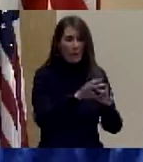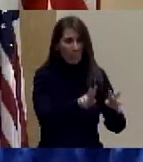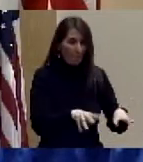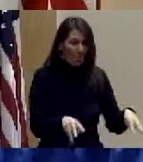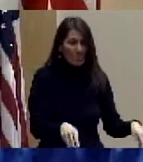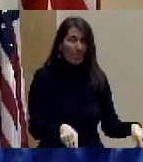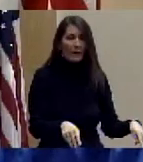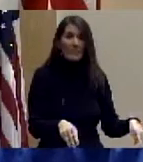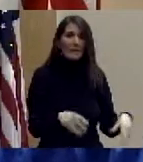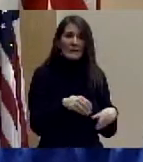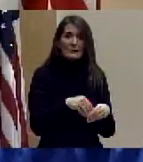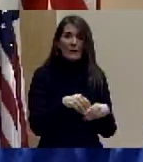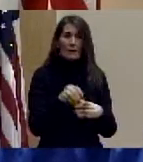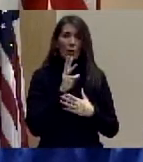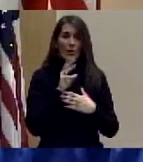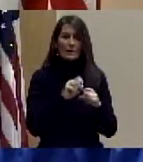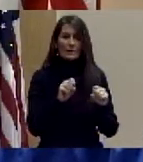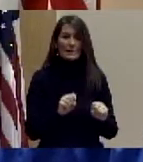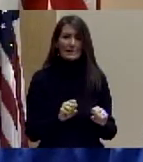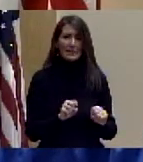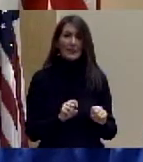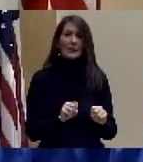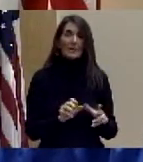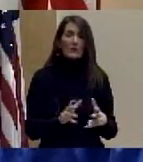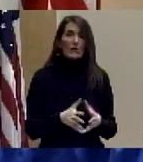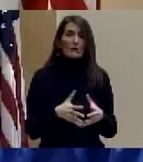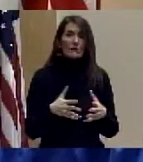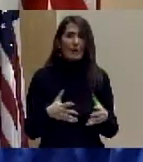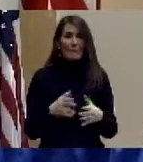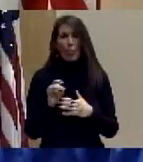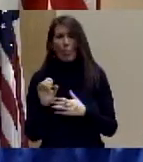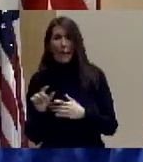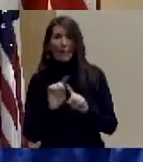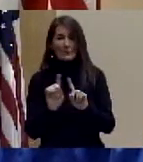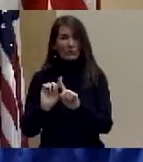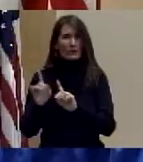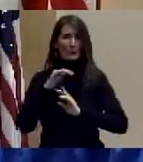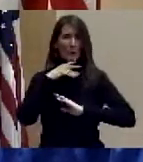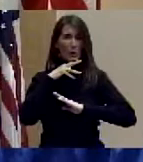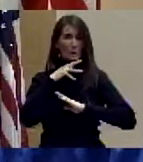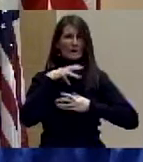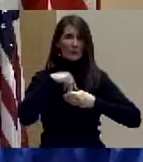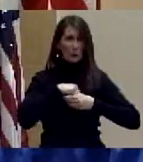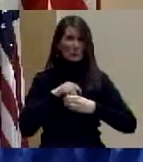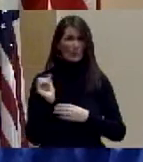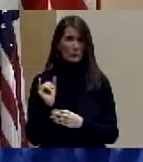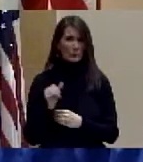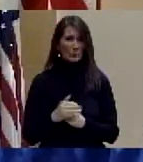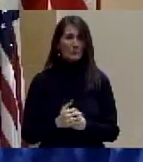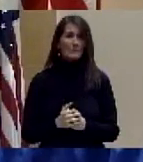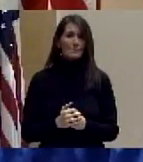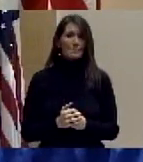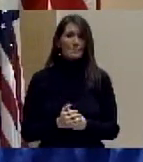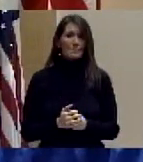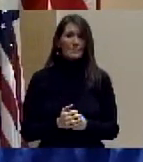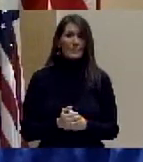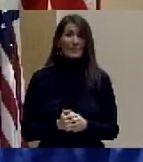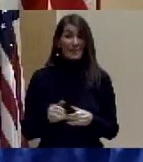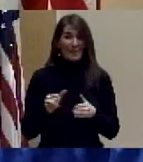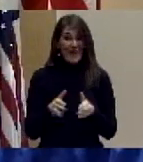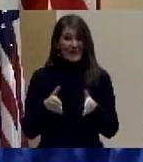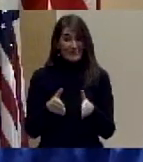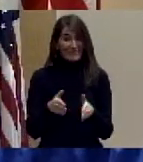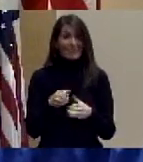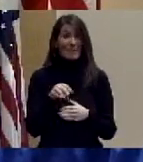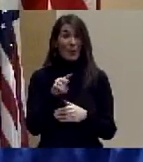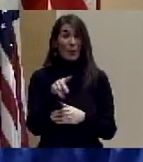our stormwater system, taking accumulated oil and other pollutants with it. That porous pavement in